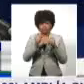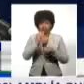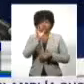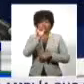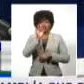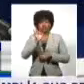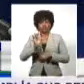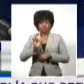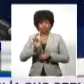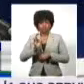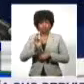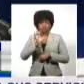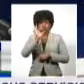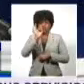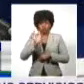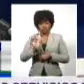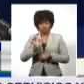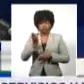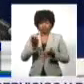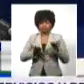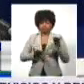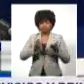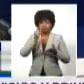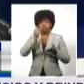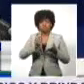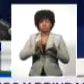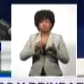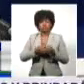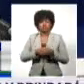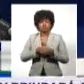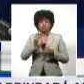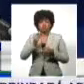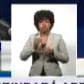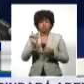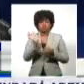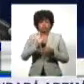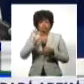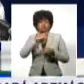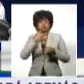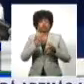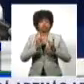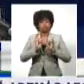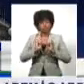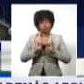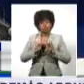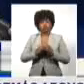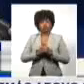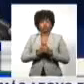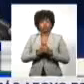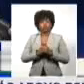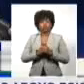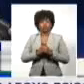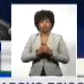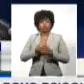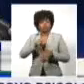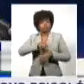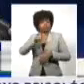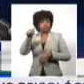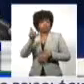Of course, in no way this means that these provinces are exempted from the risk of the disease. Of